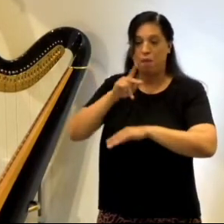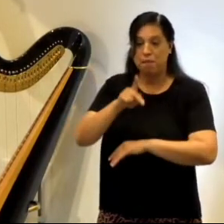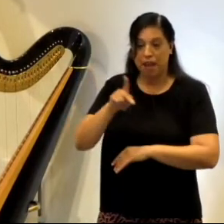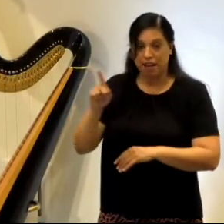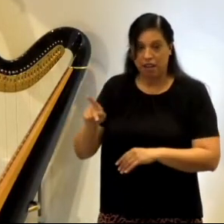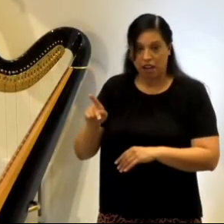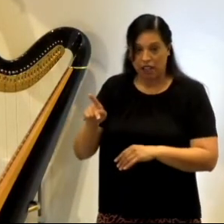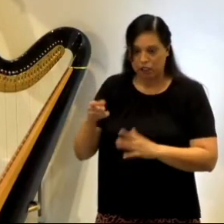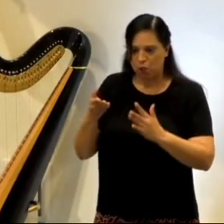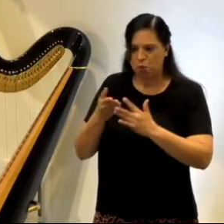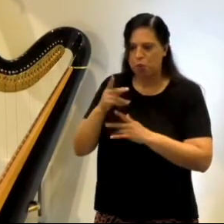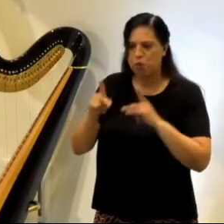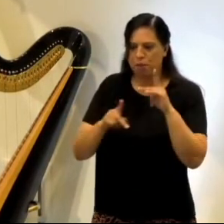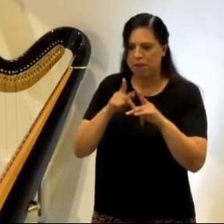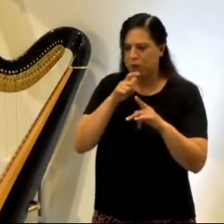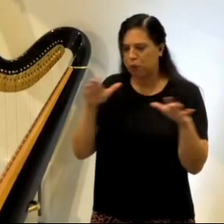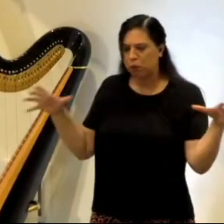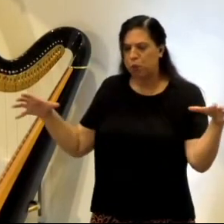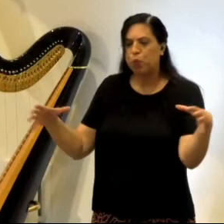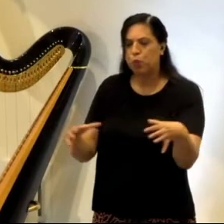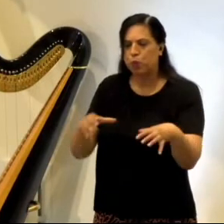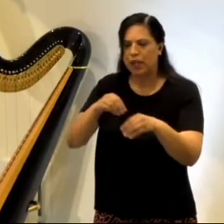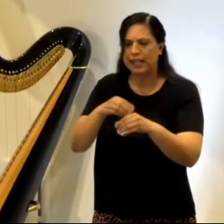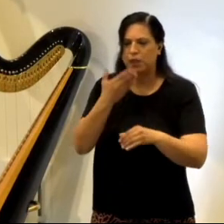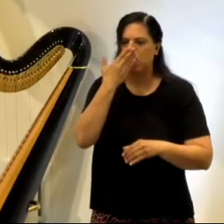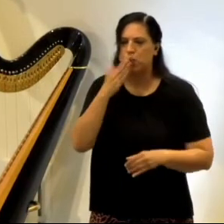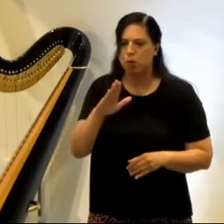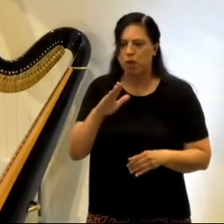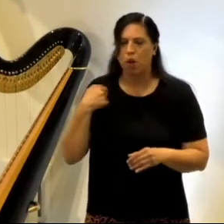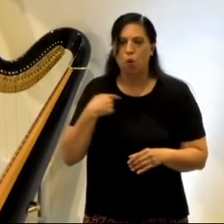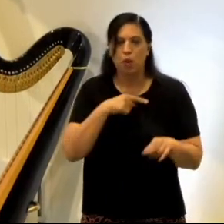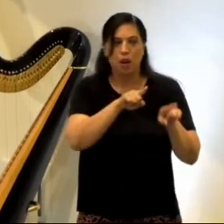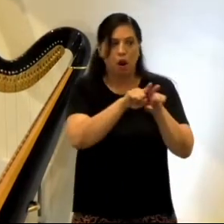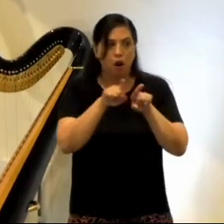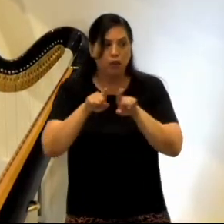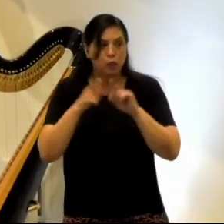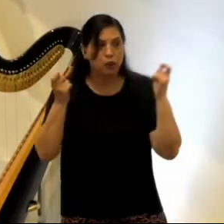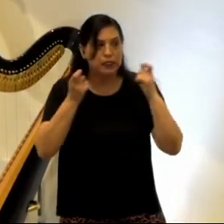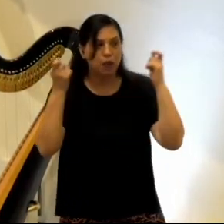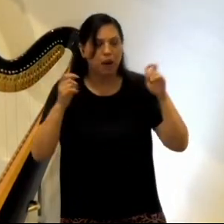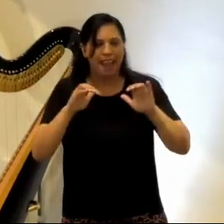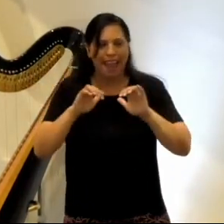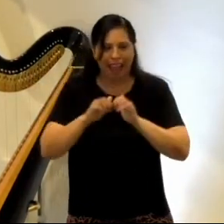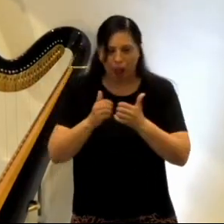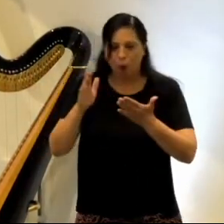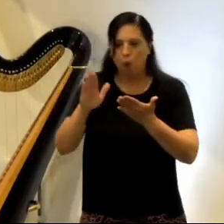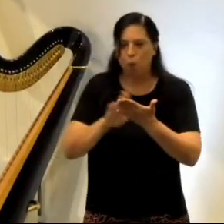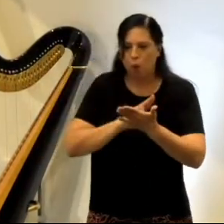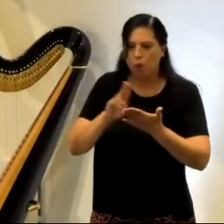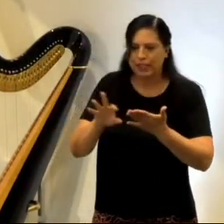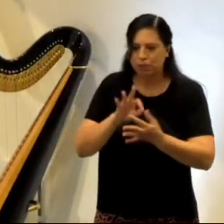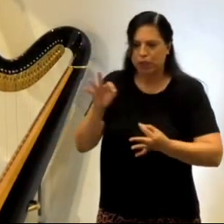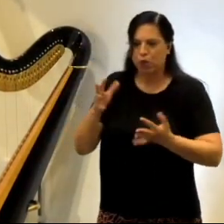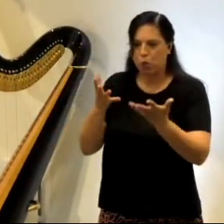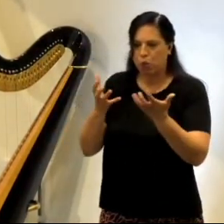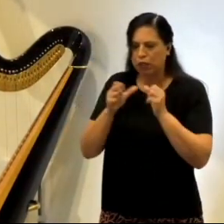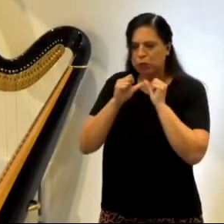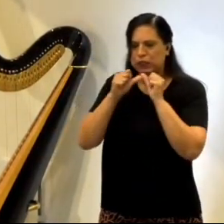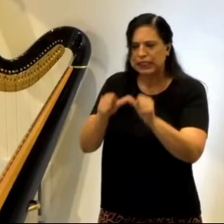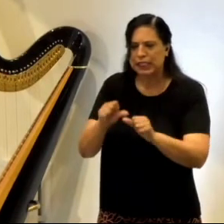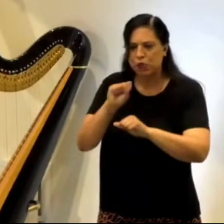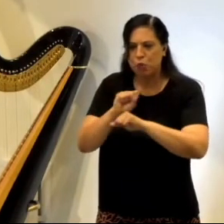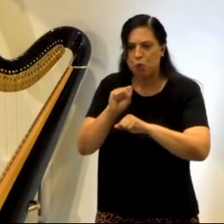had gathered in Jerusalem. We also get to celebrate how the Holy Spirit wants to keep working through us in our own day